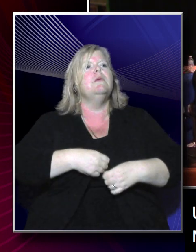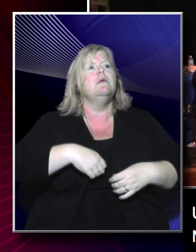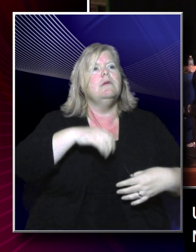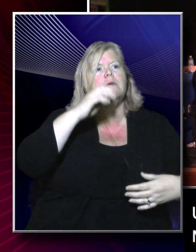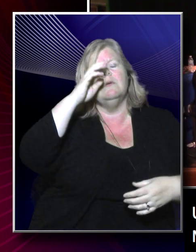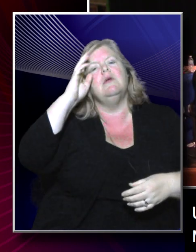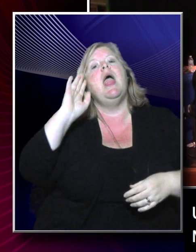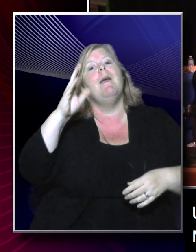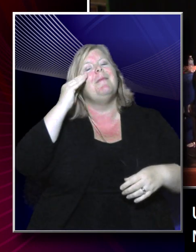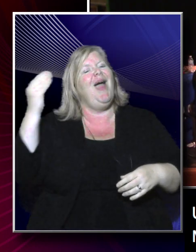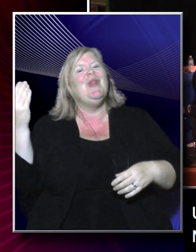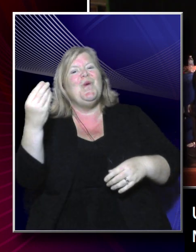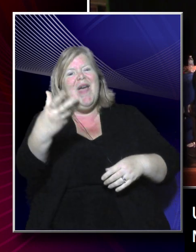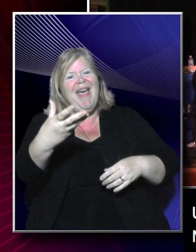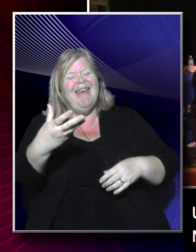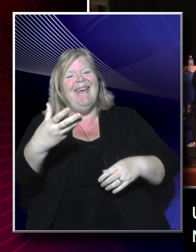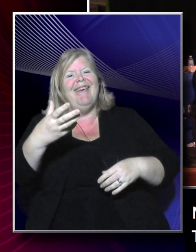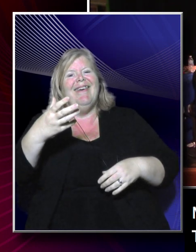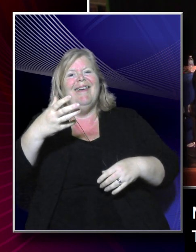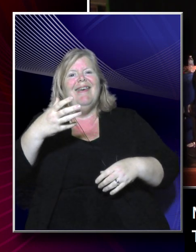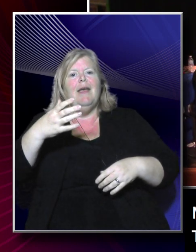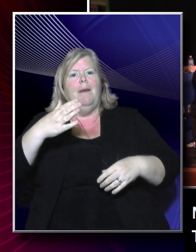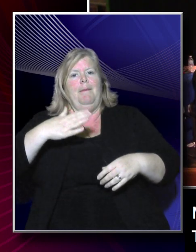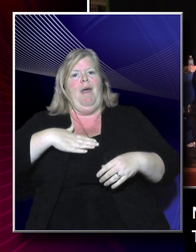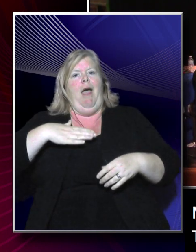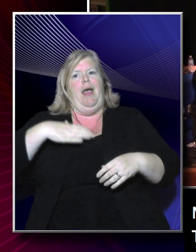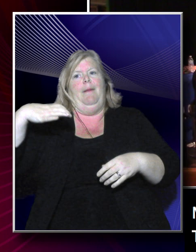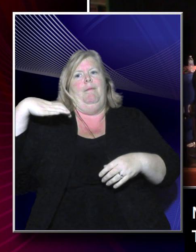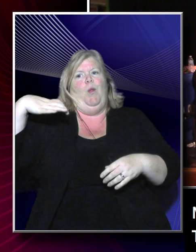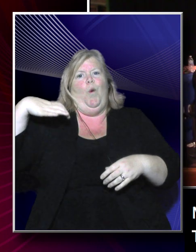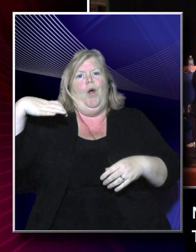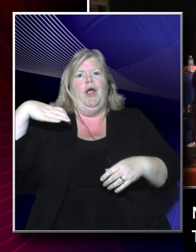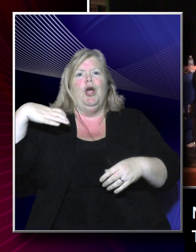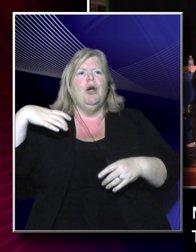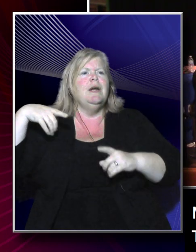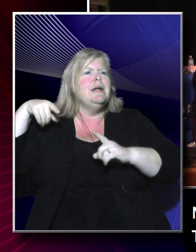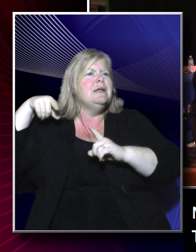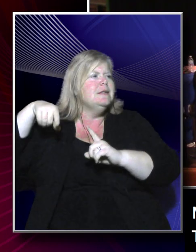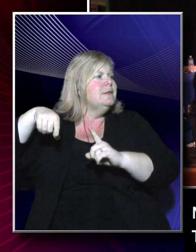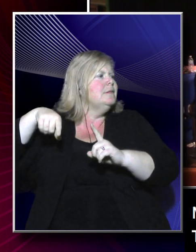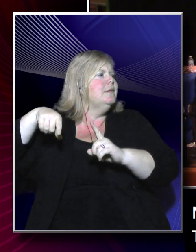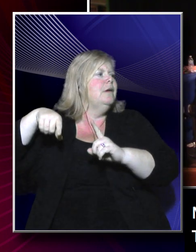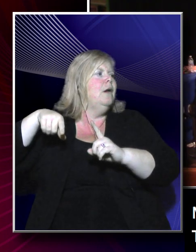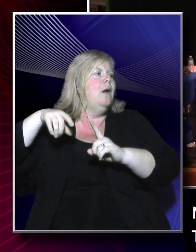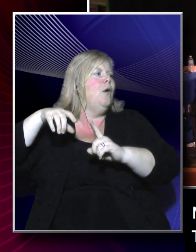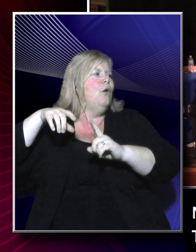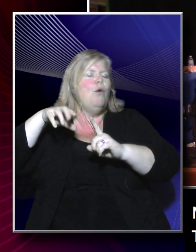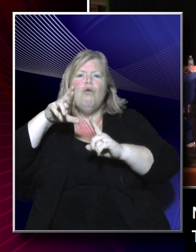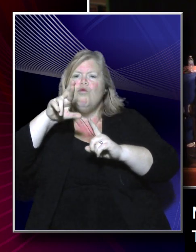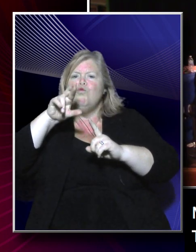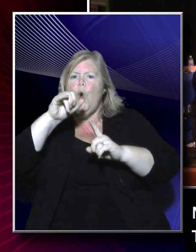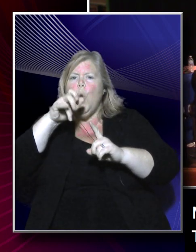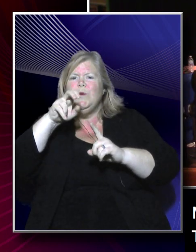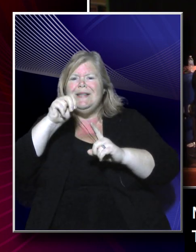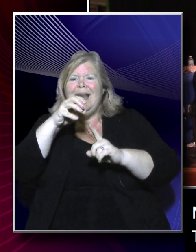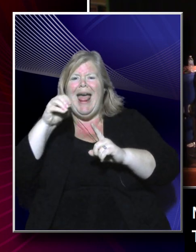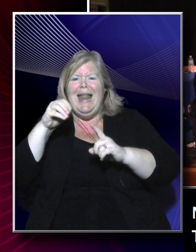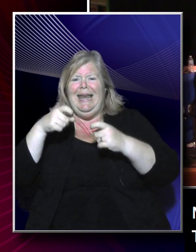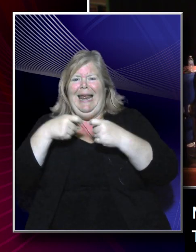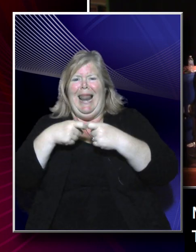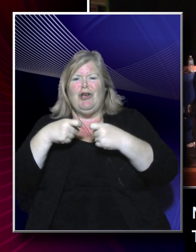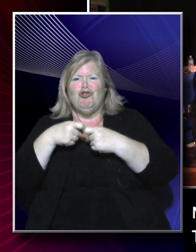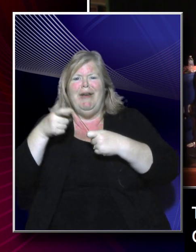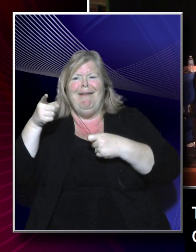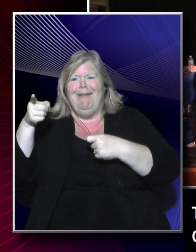And by the way, just so you know, my employer is Rosendin Electric. I mean, it's an old client of mine that hired me full-time 3 years ago.